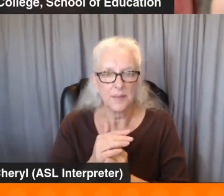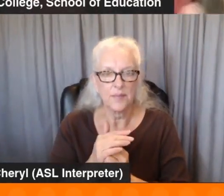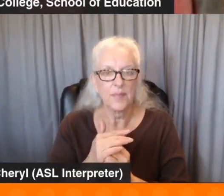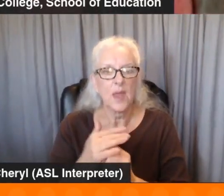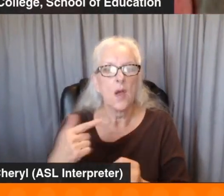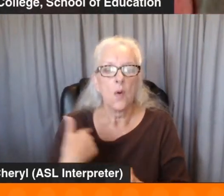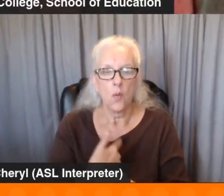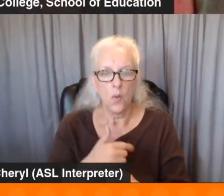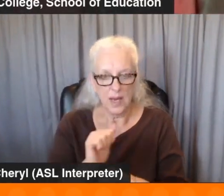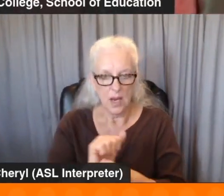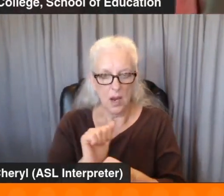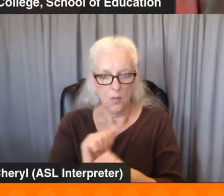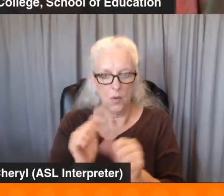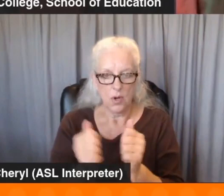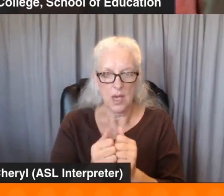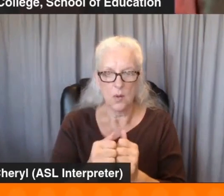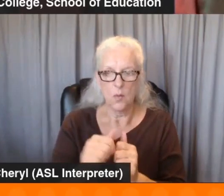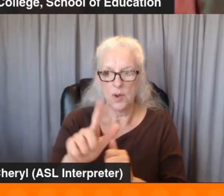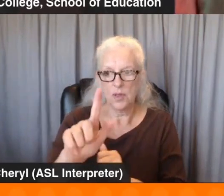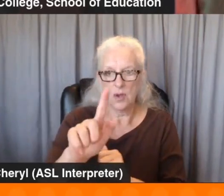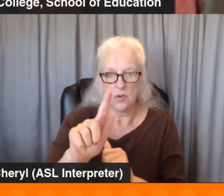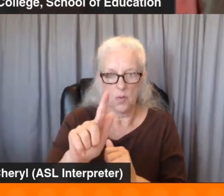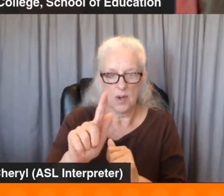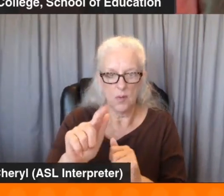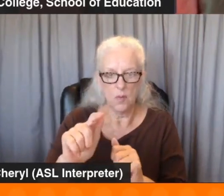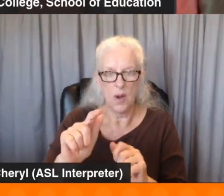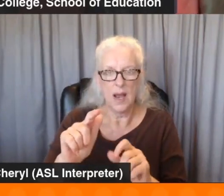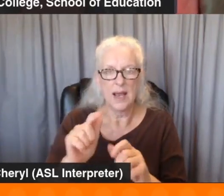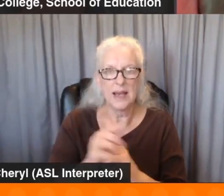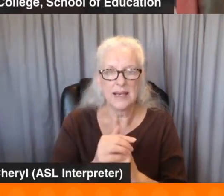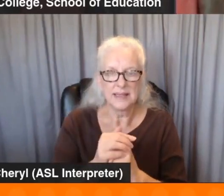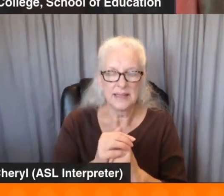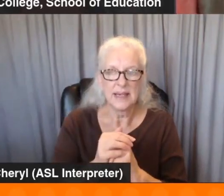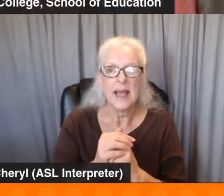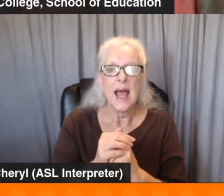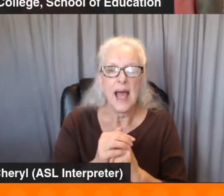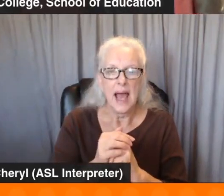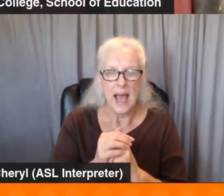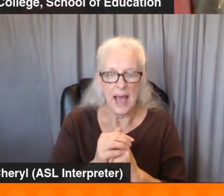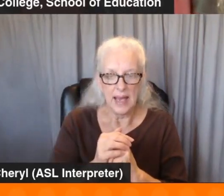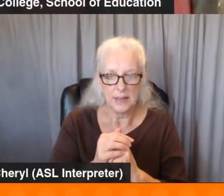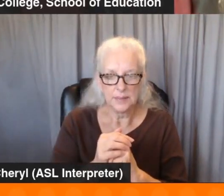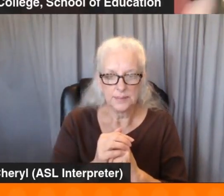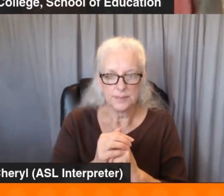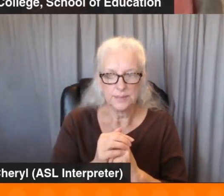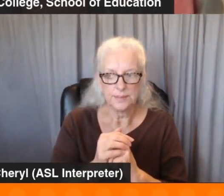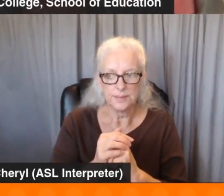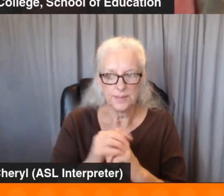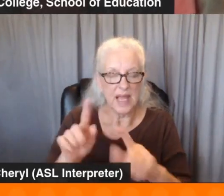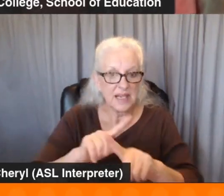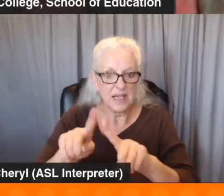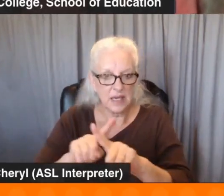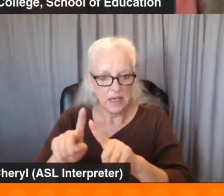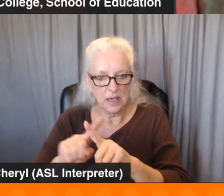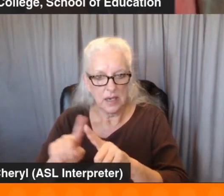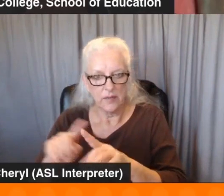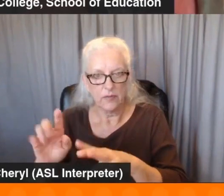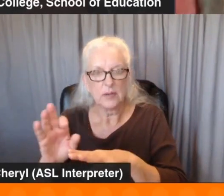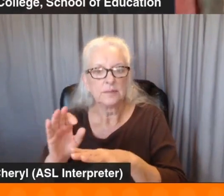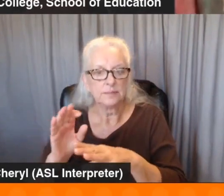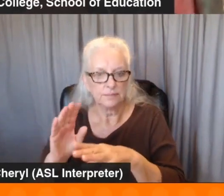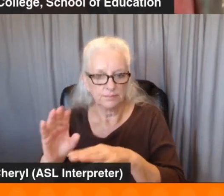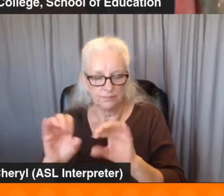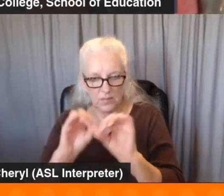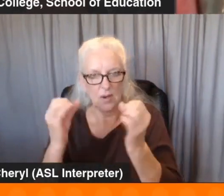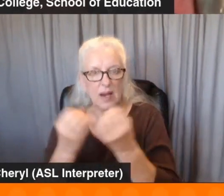with 21 organizations in 12 countries, 5 continents, who speak 11 languages, who are localizing CAL, who